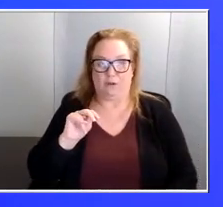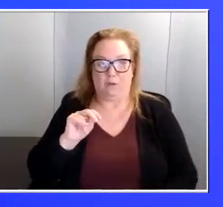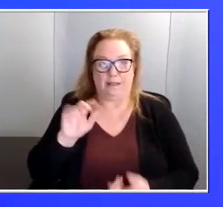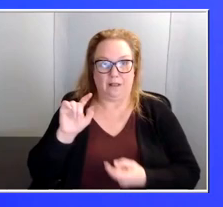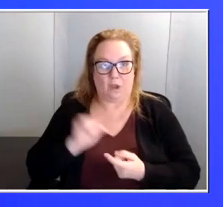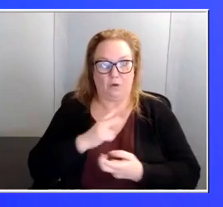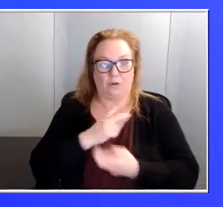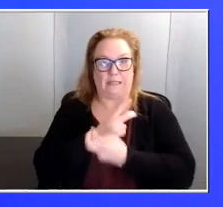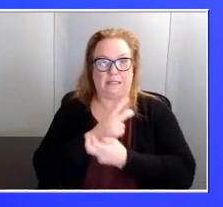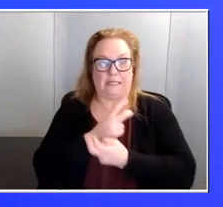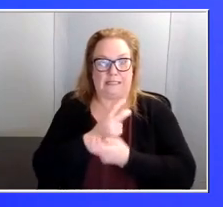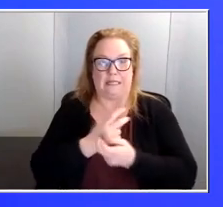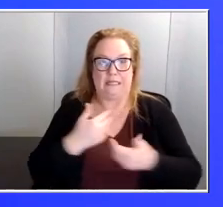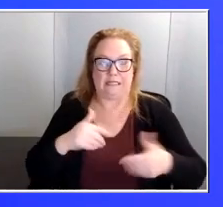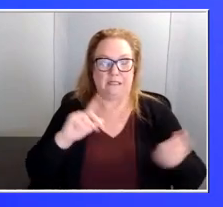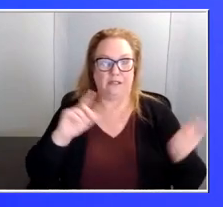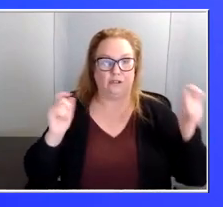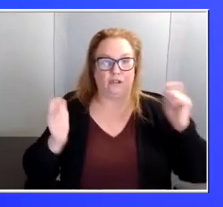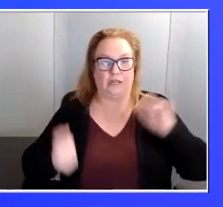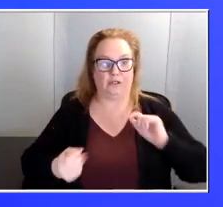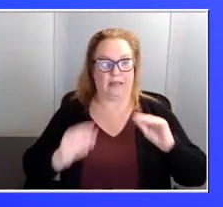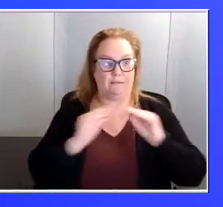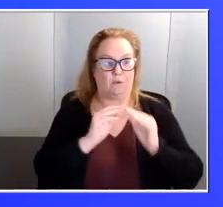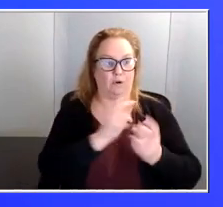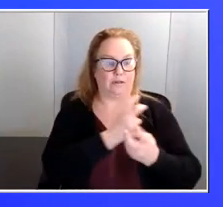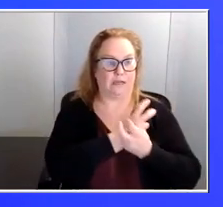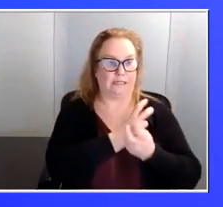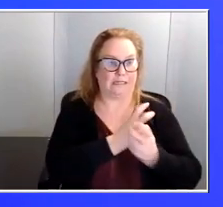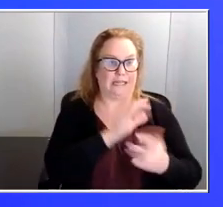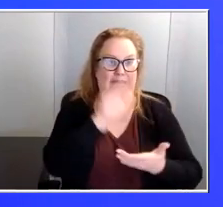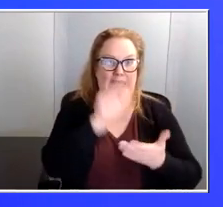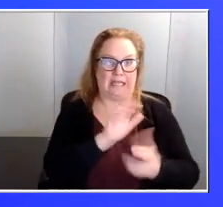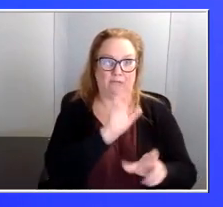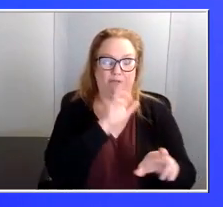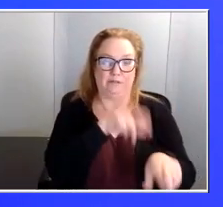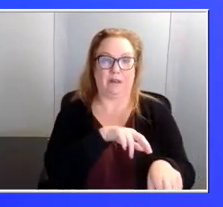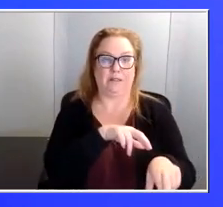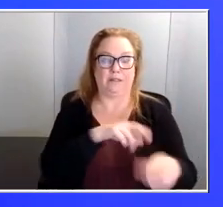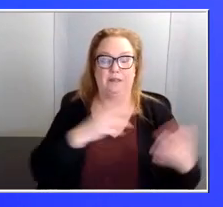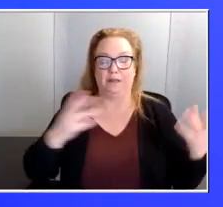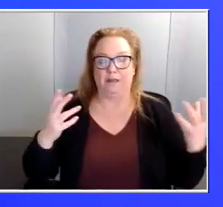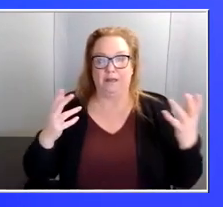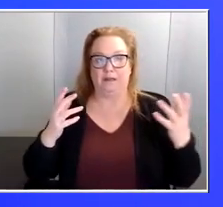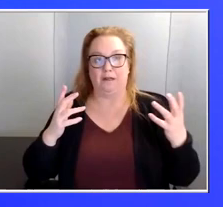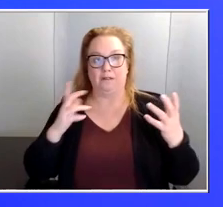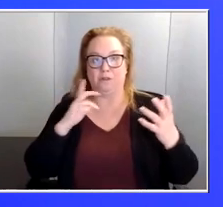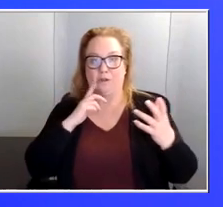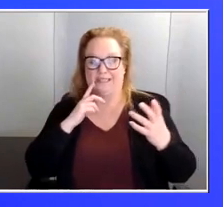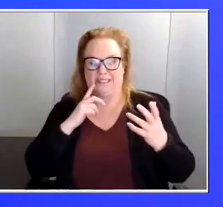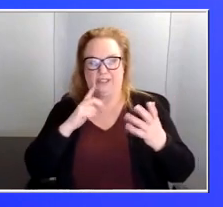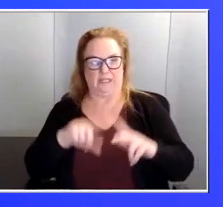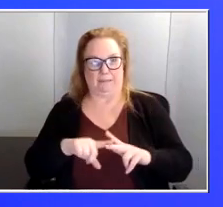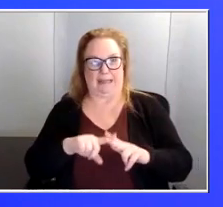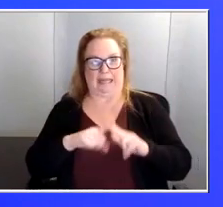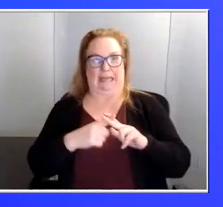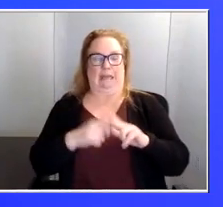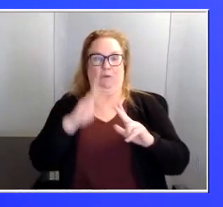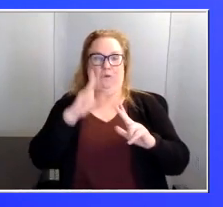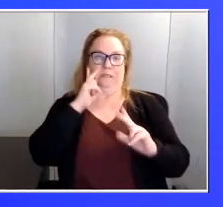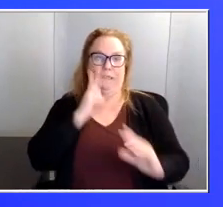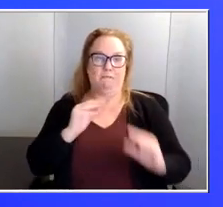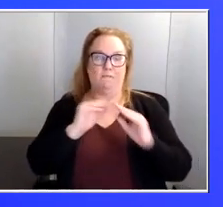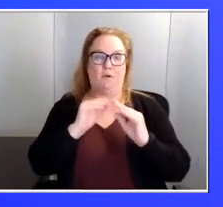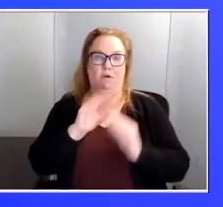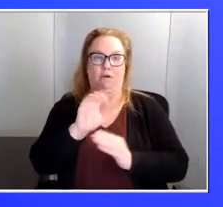that these patients used to have more toxicity and less response. So this is a small tip of the iceberg that we're going to see more of these CAR Ts